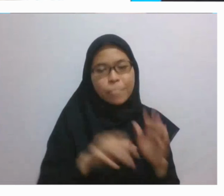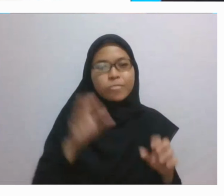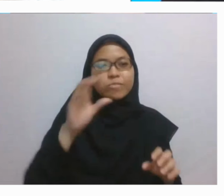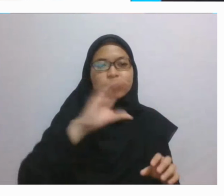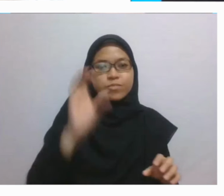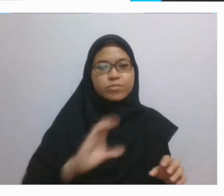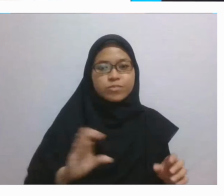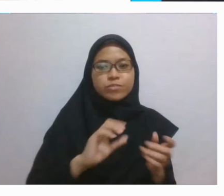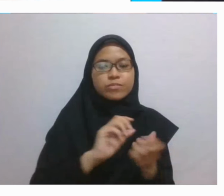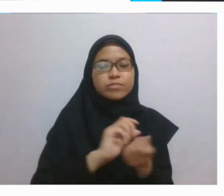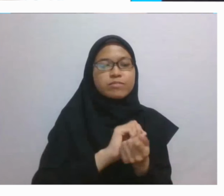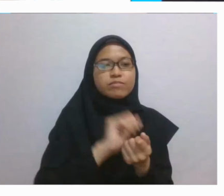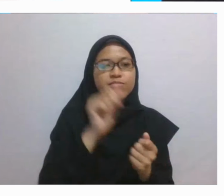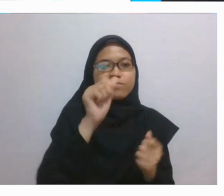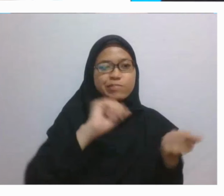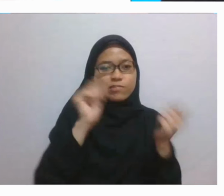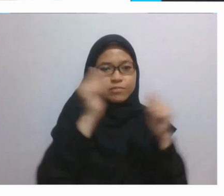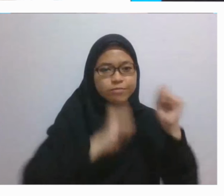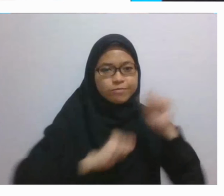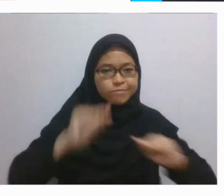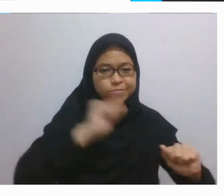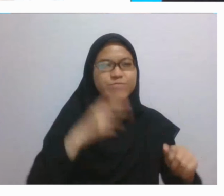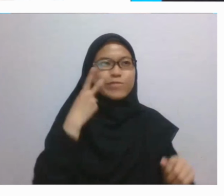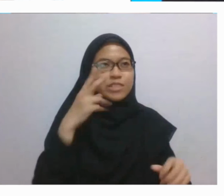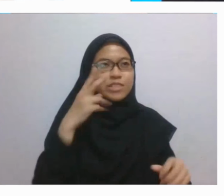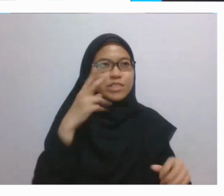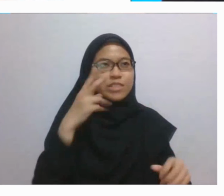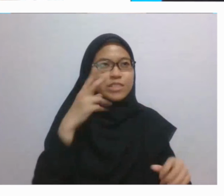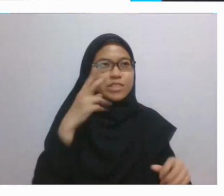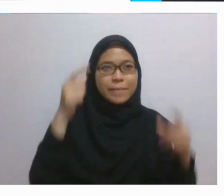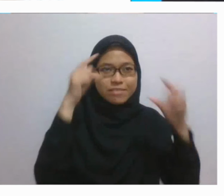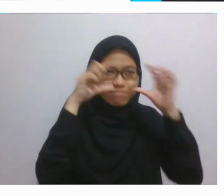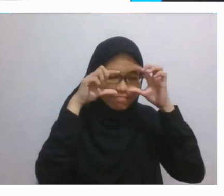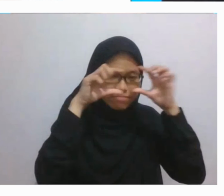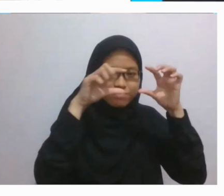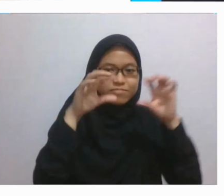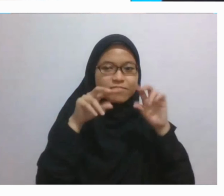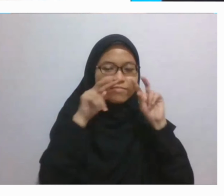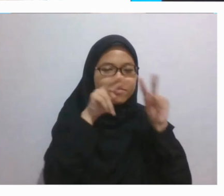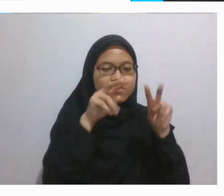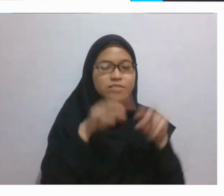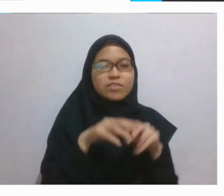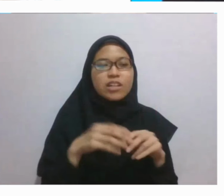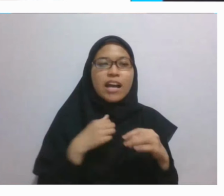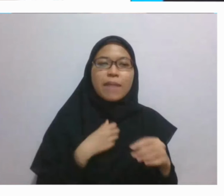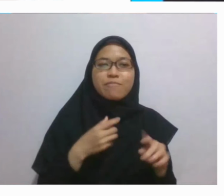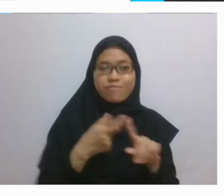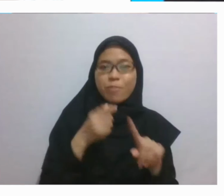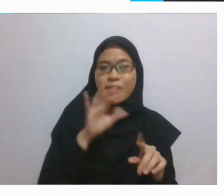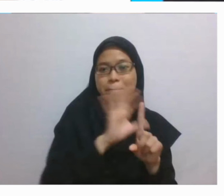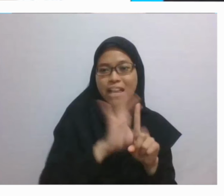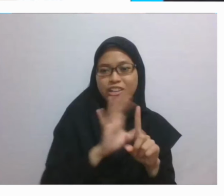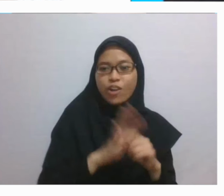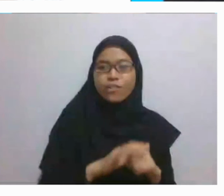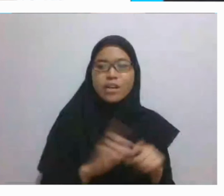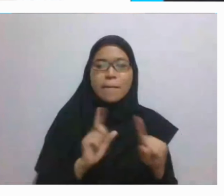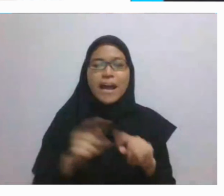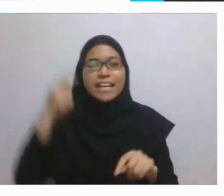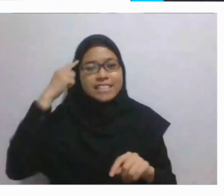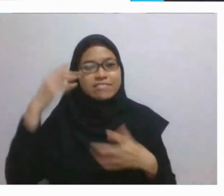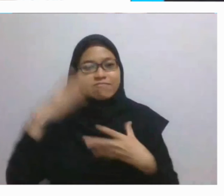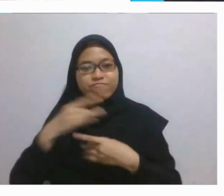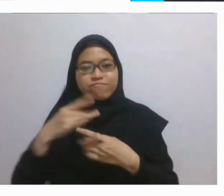science, tend to obviously see things with a climate lens on, and I'm certainly somebody who comes from that background. But I think the interesting